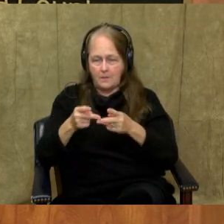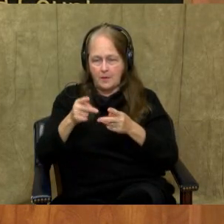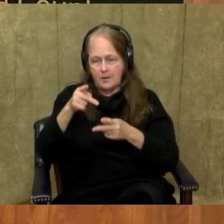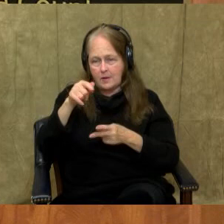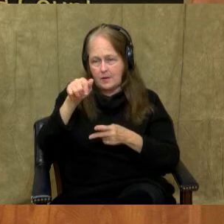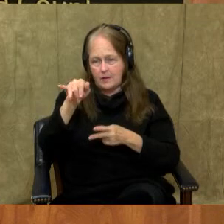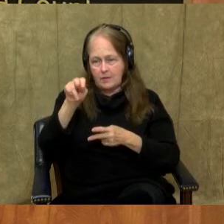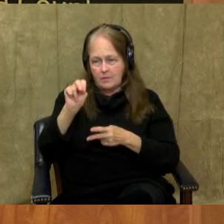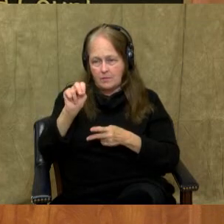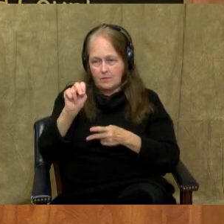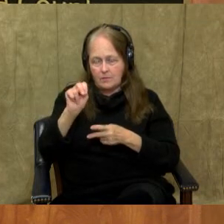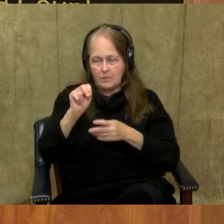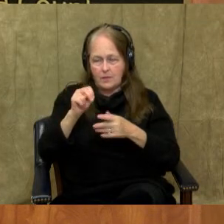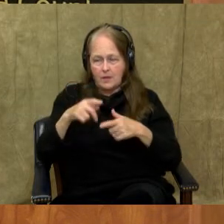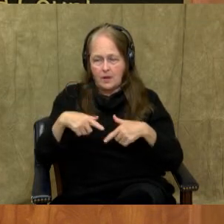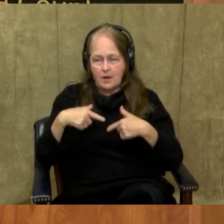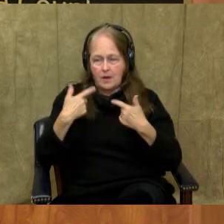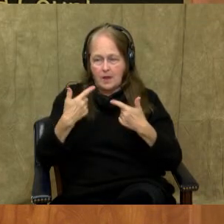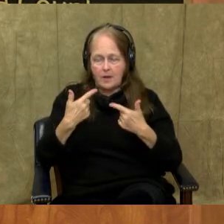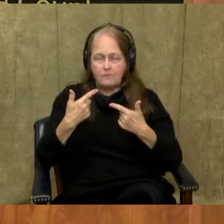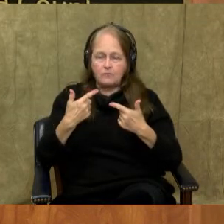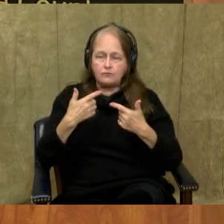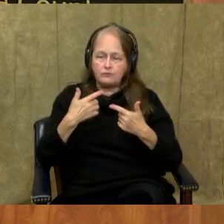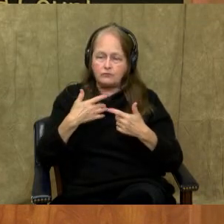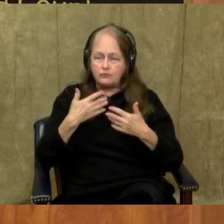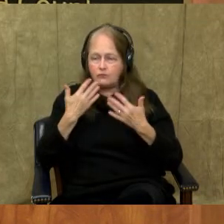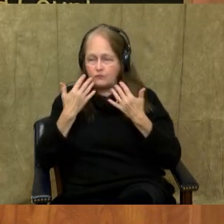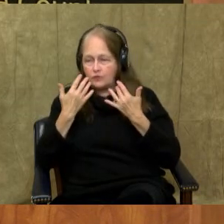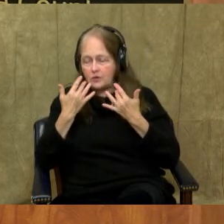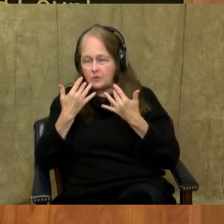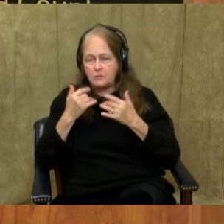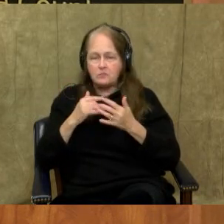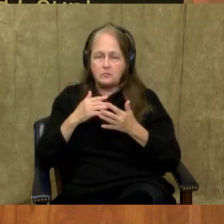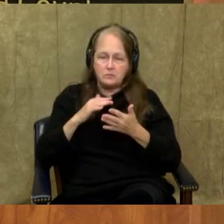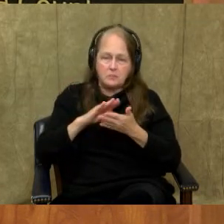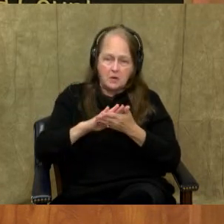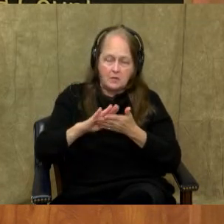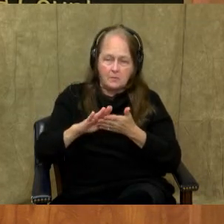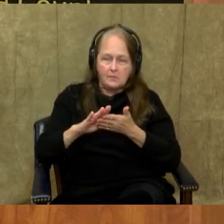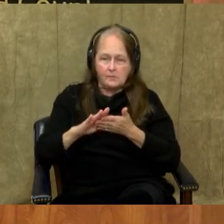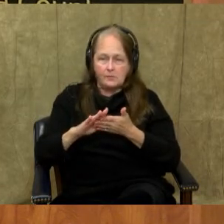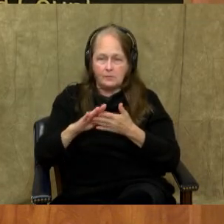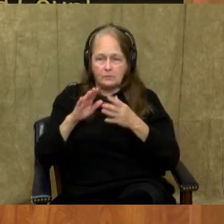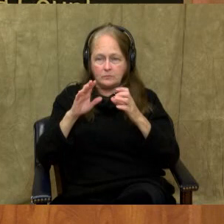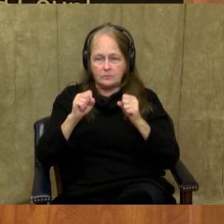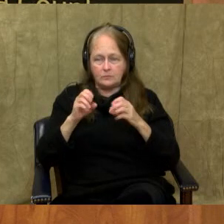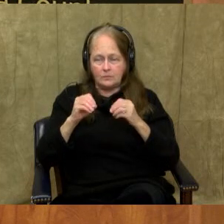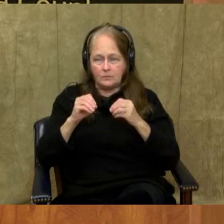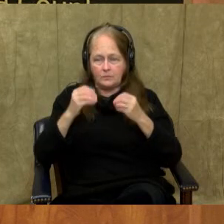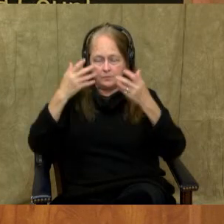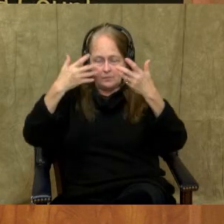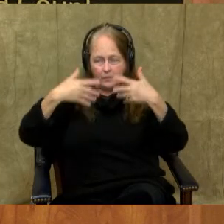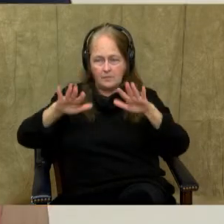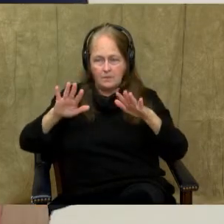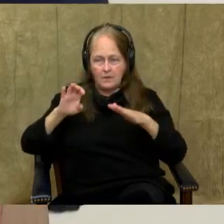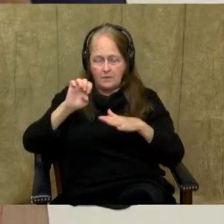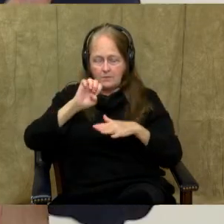valleys, where life is hospitable, unlike some of these other places. So,